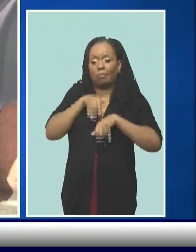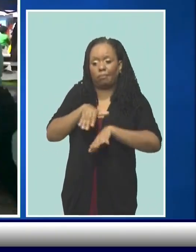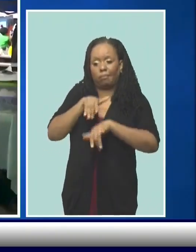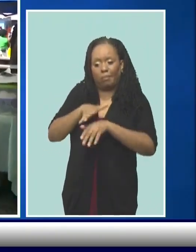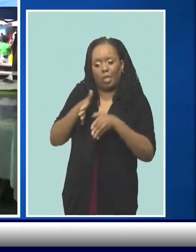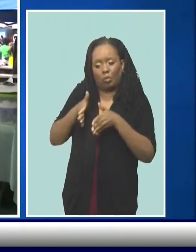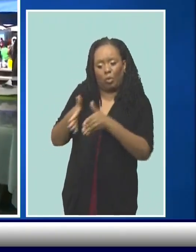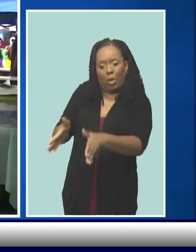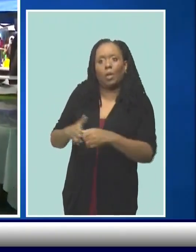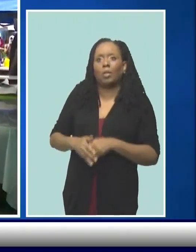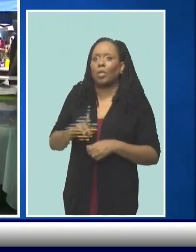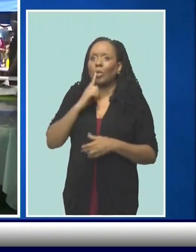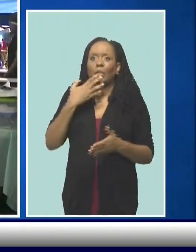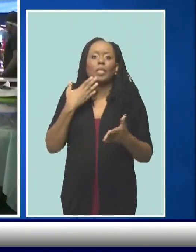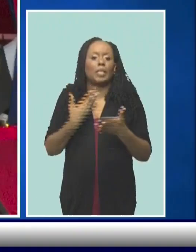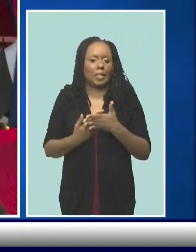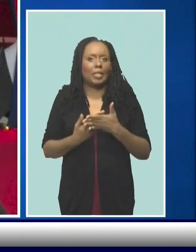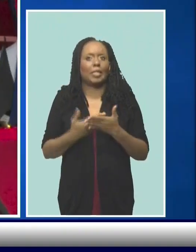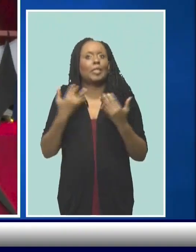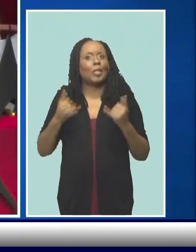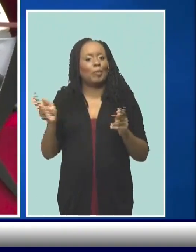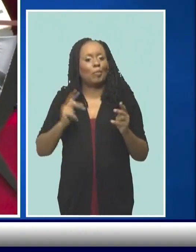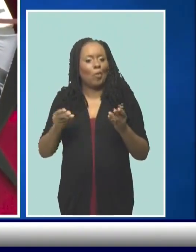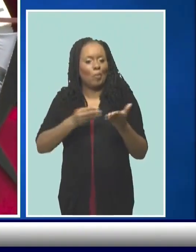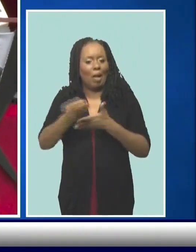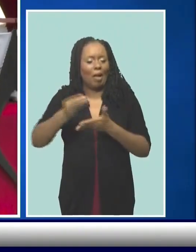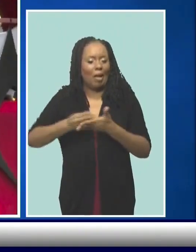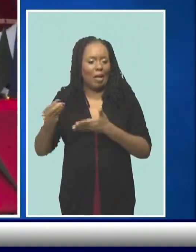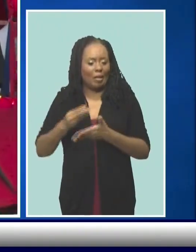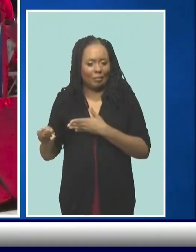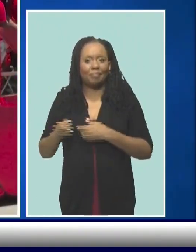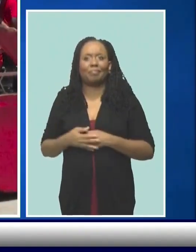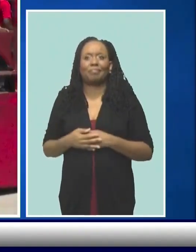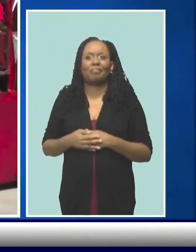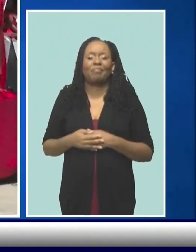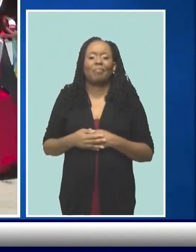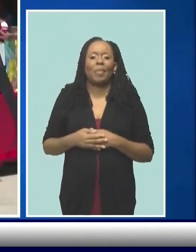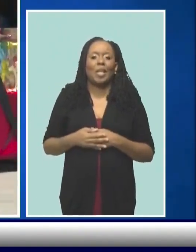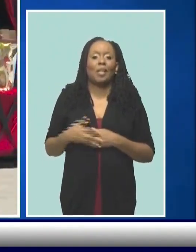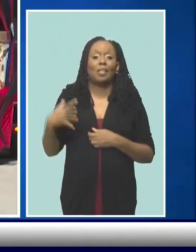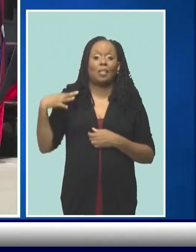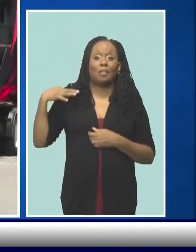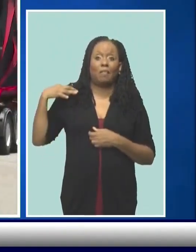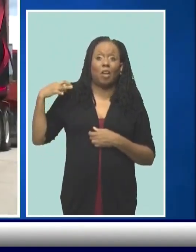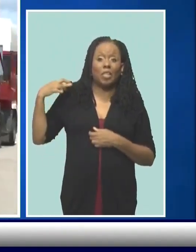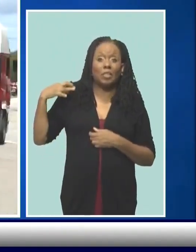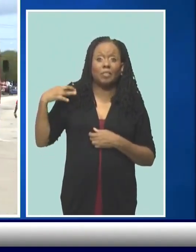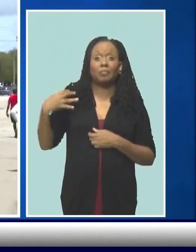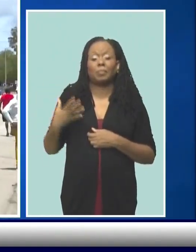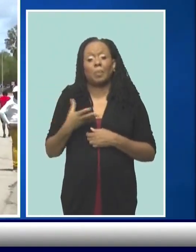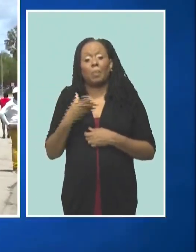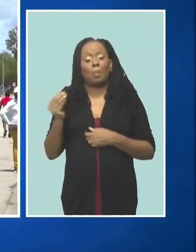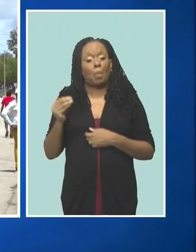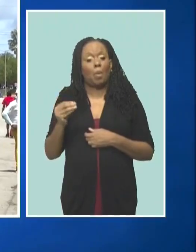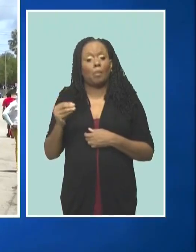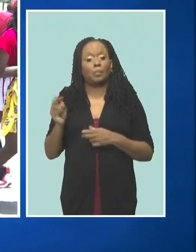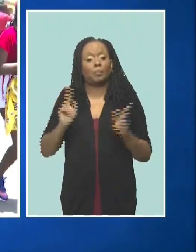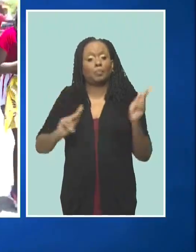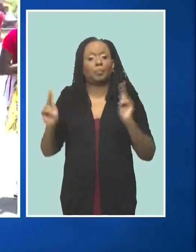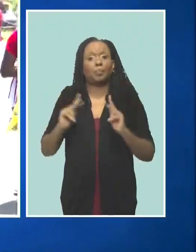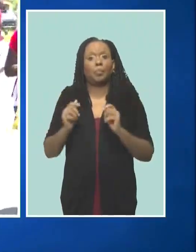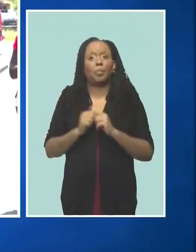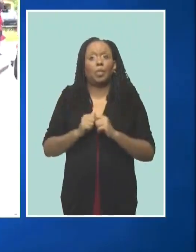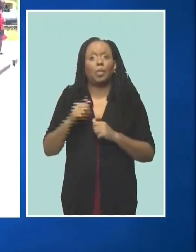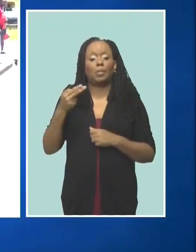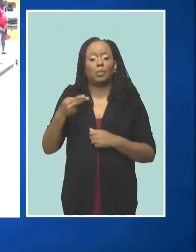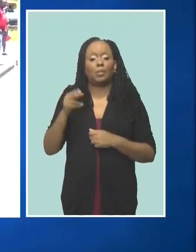very good about it. And representatives and volunteers with the rebranded National Wellbeing and HIV Commission were on